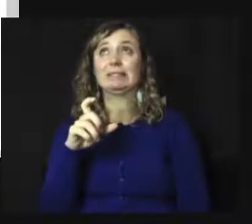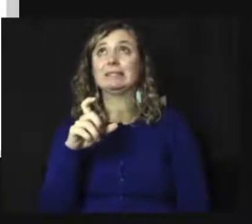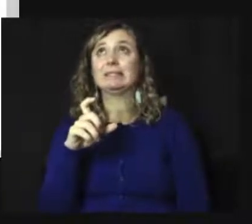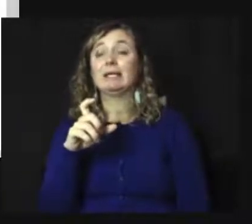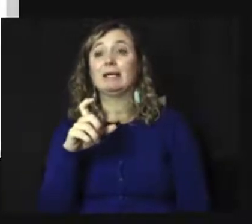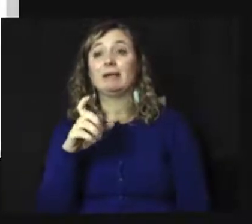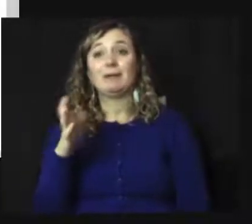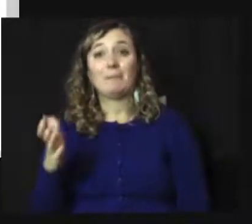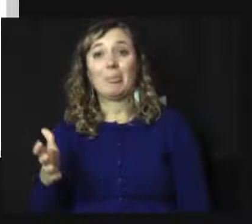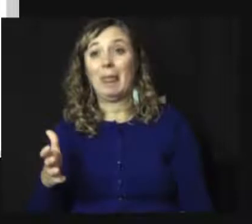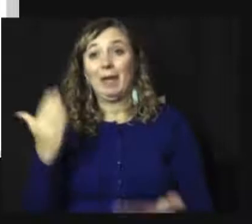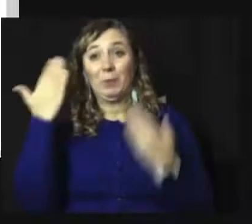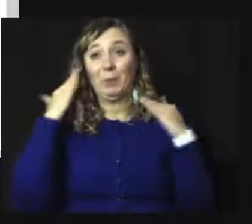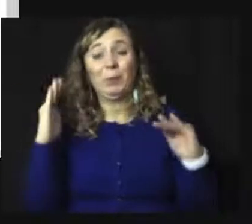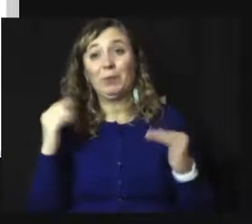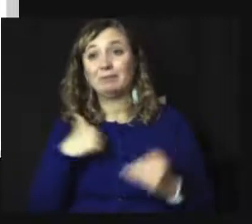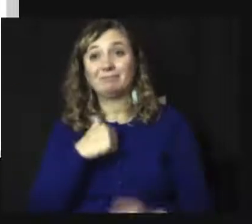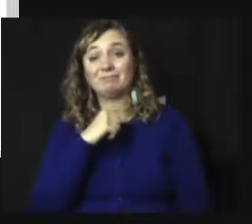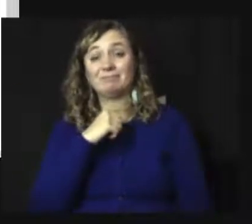in college.